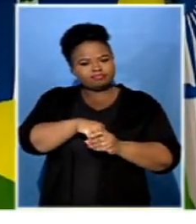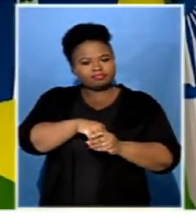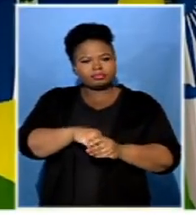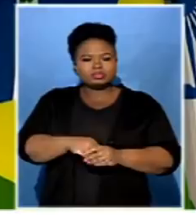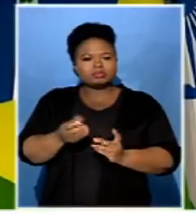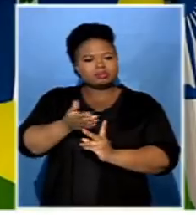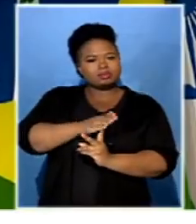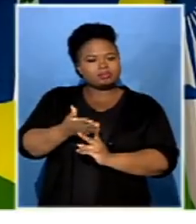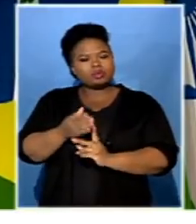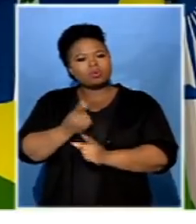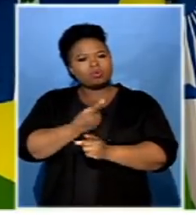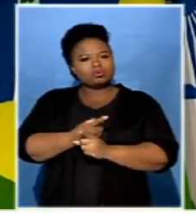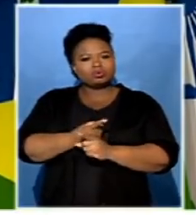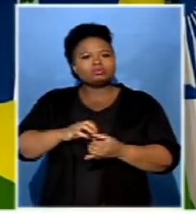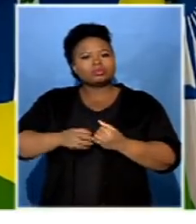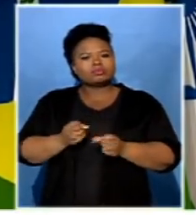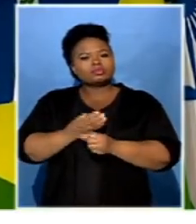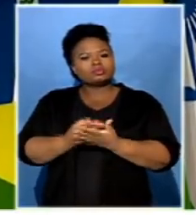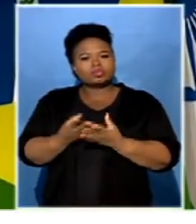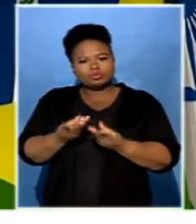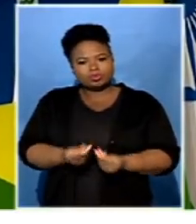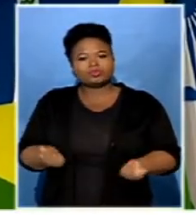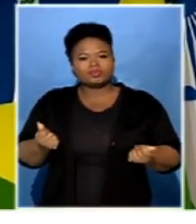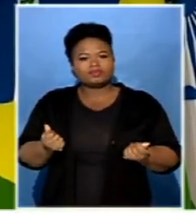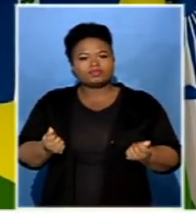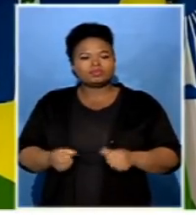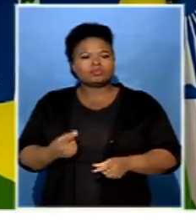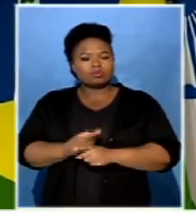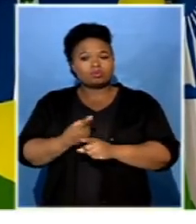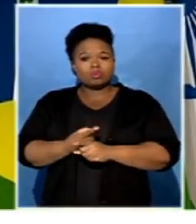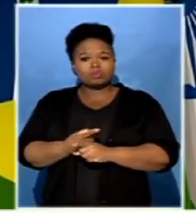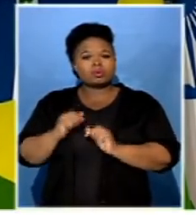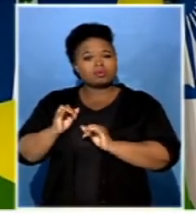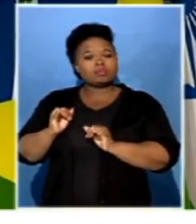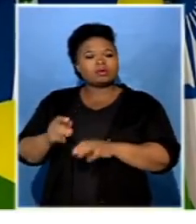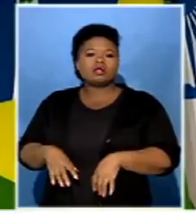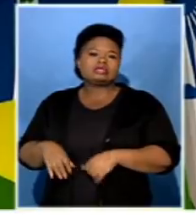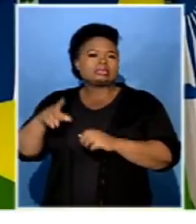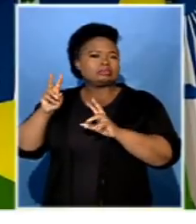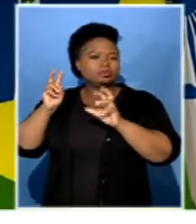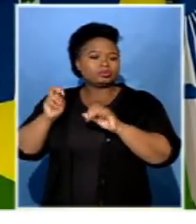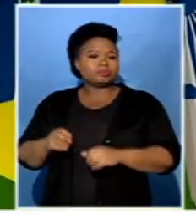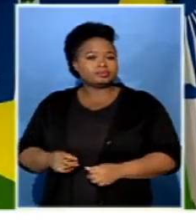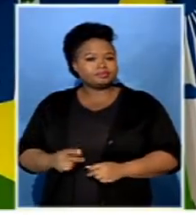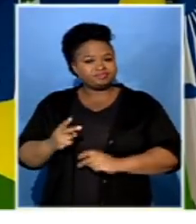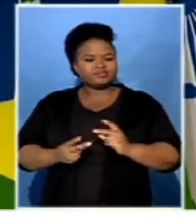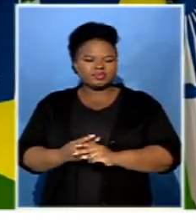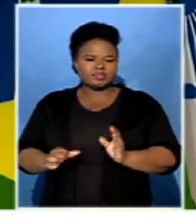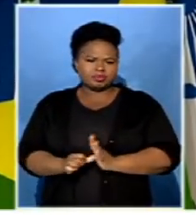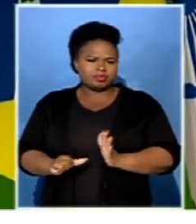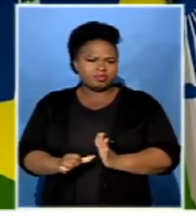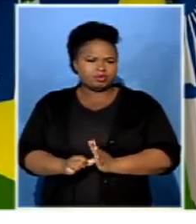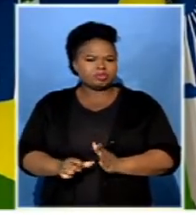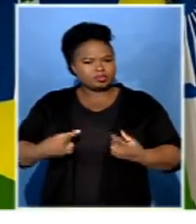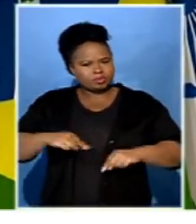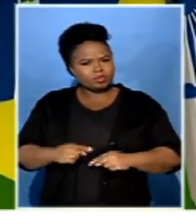in mediation efforts for resolving geopolitical hotspot issues. It is important for us to